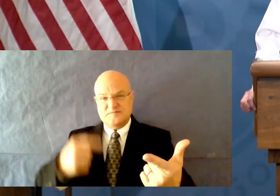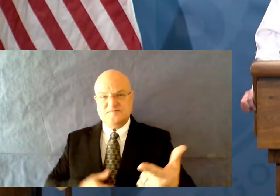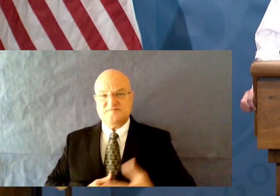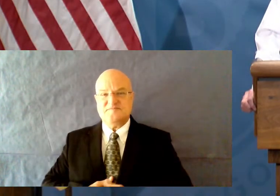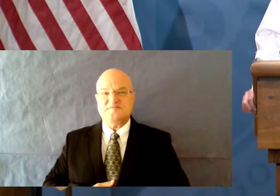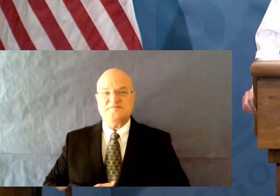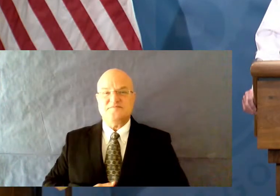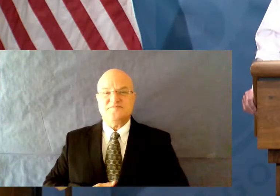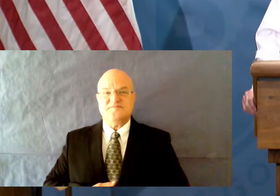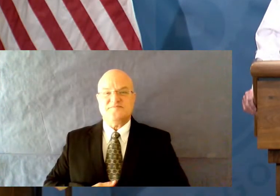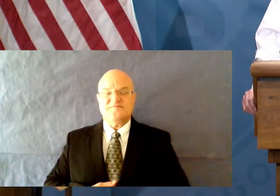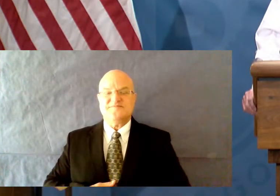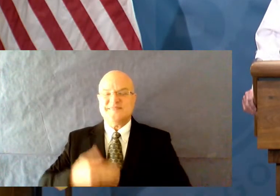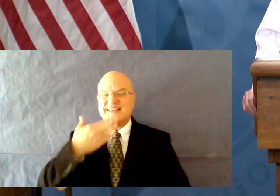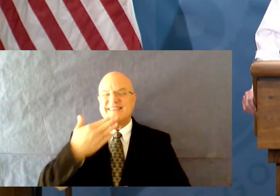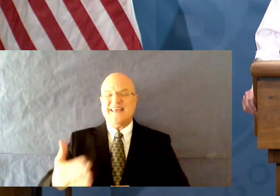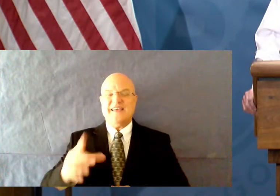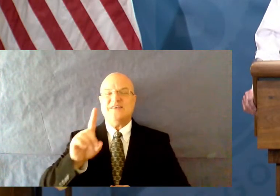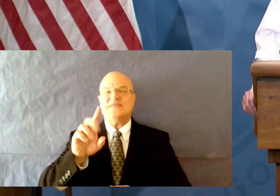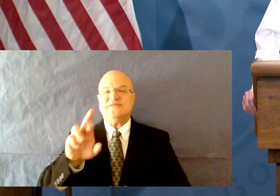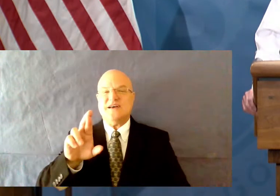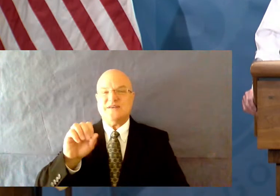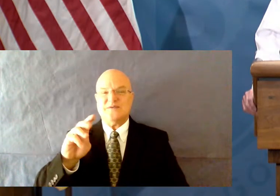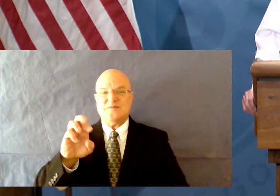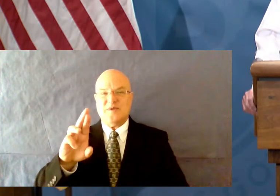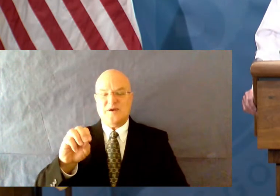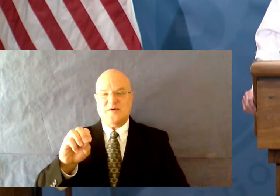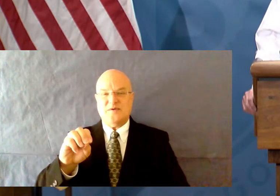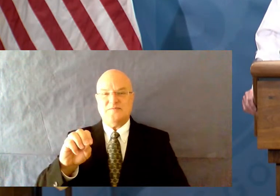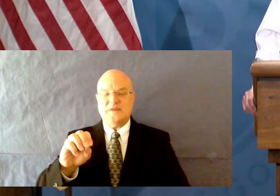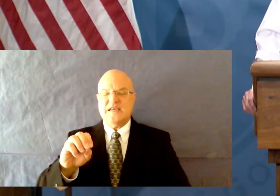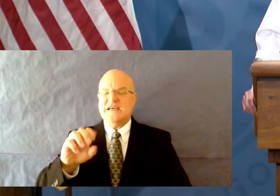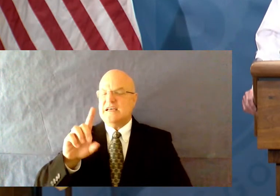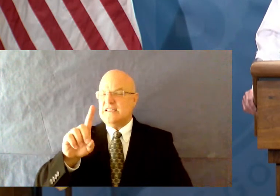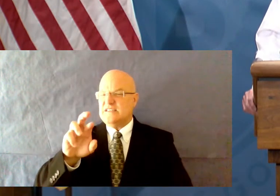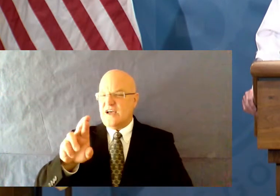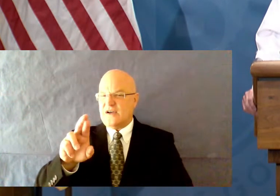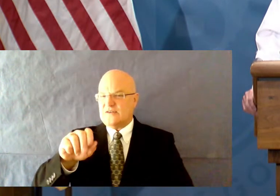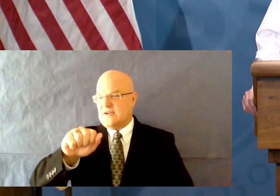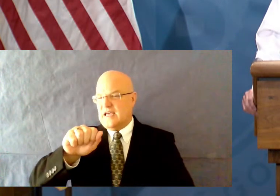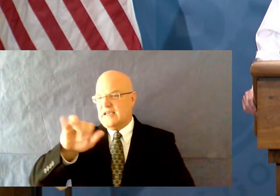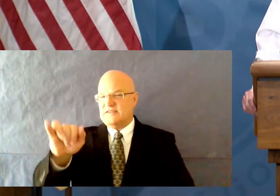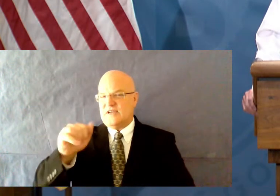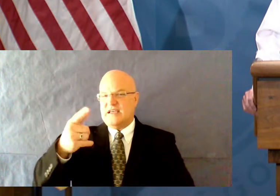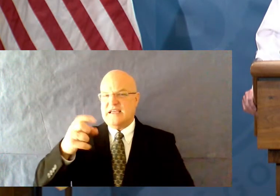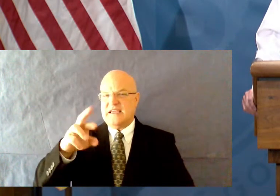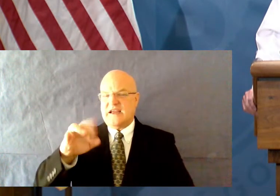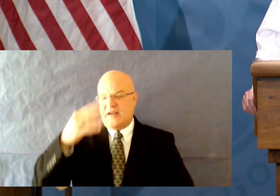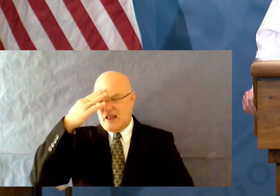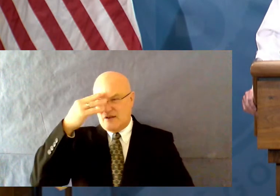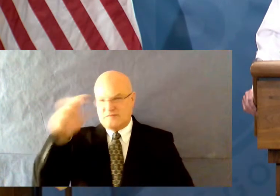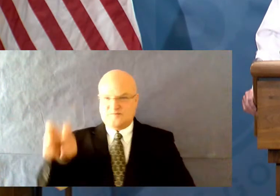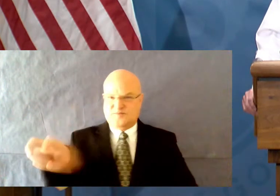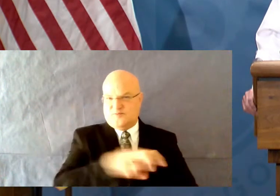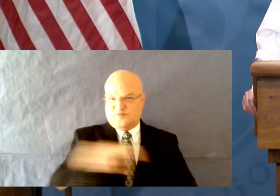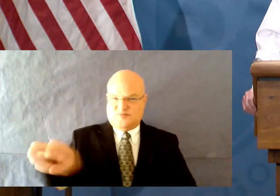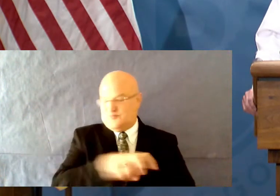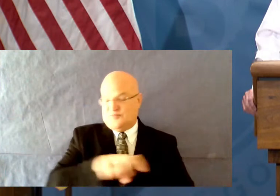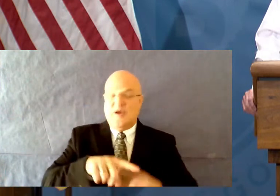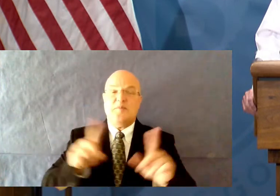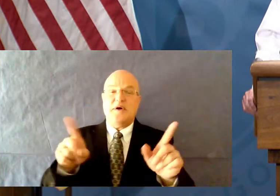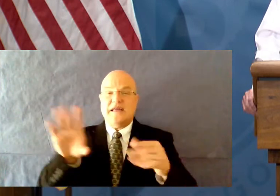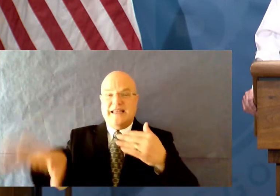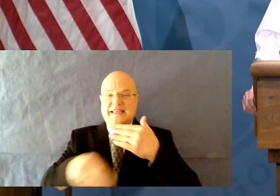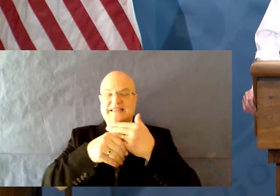Dr. Romero. And Director A.J. Gary, I just wanted to recognize you. I know we're switching topics here, but in addition to